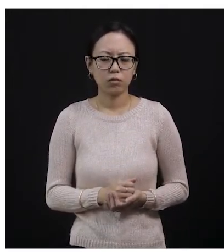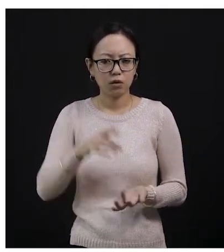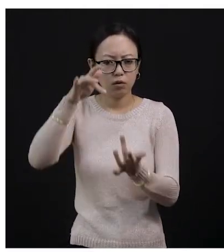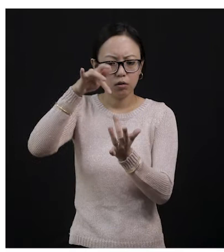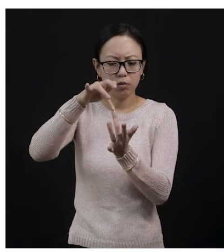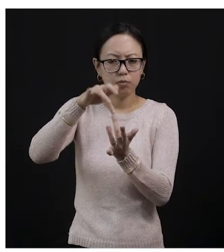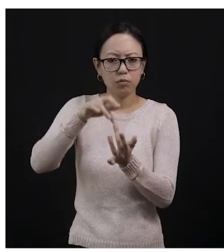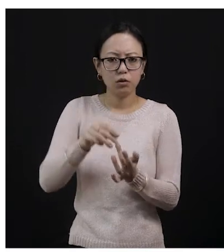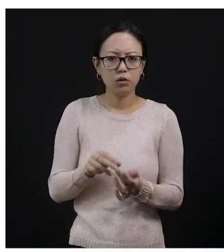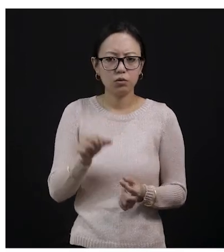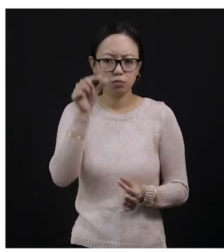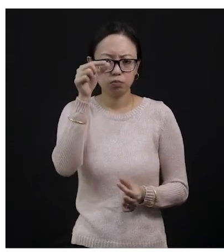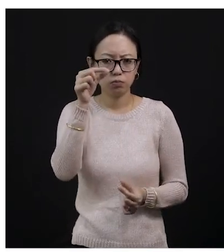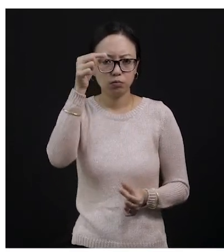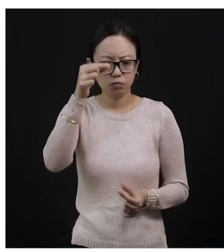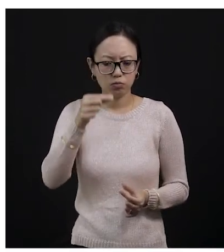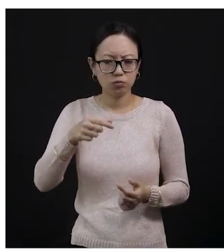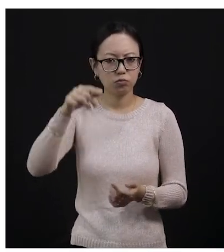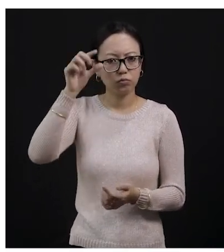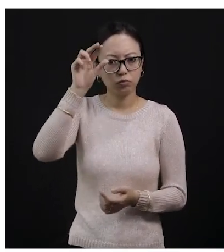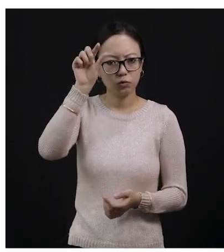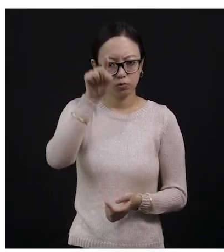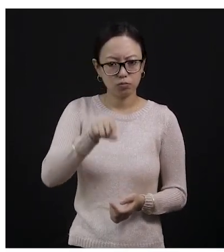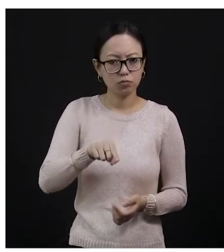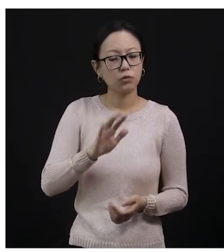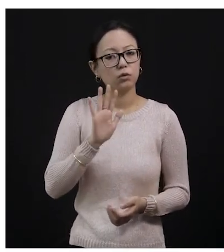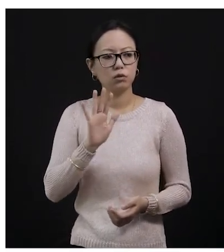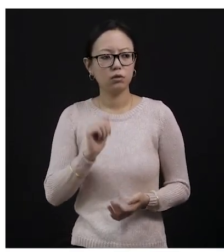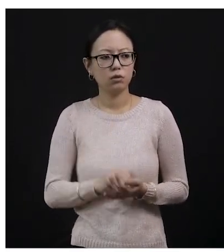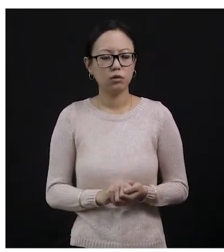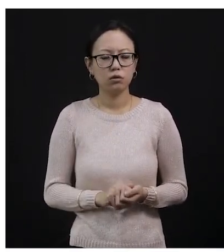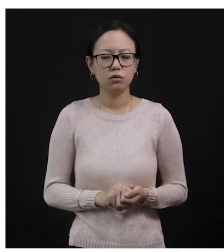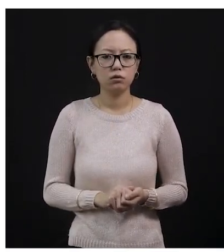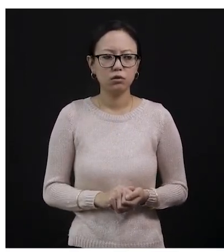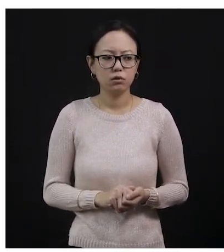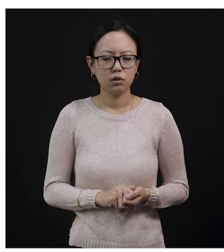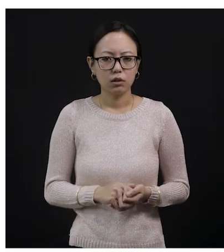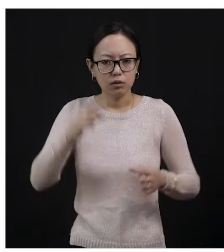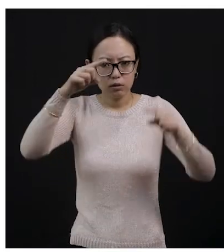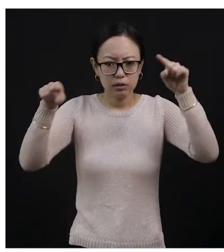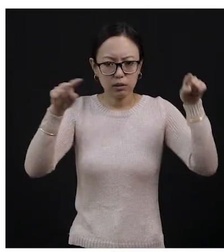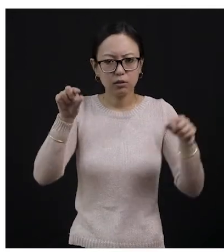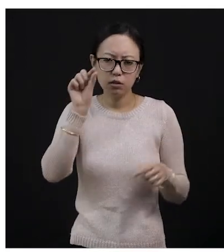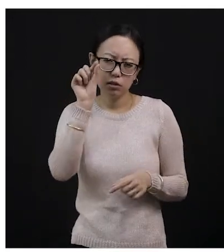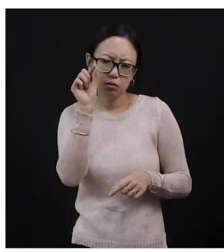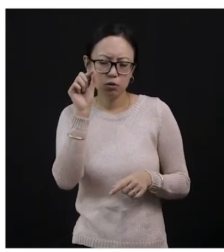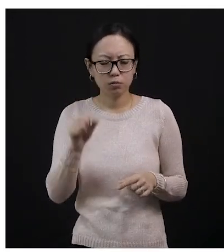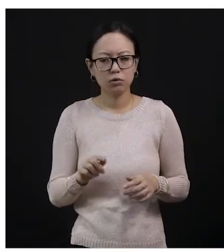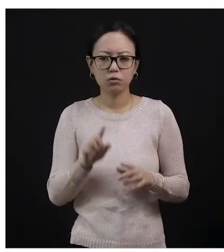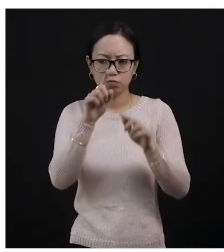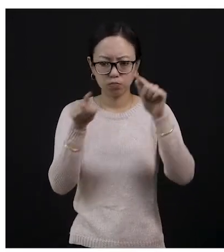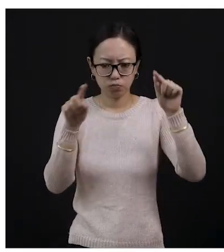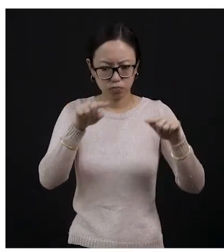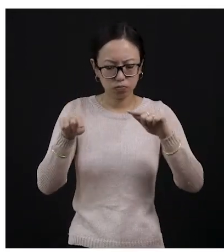at, this is the main root. And from the main root, branches, small roots are coming out. Yes or no? From